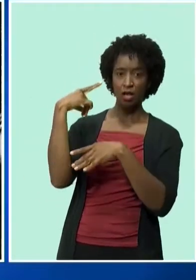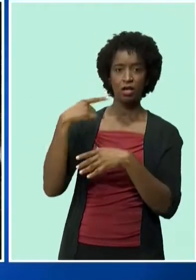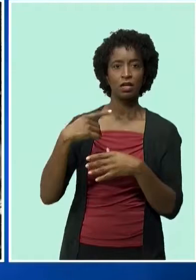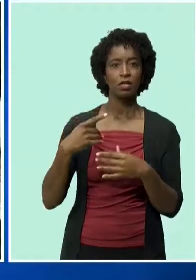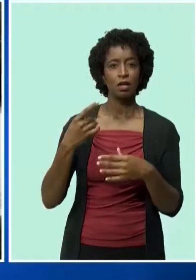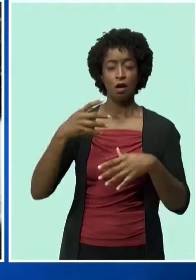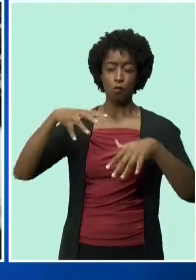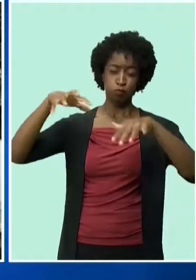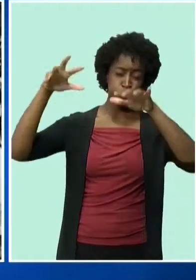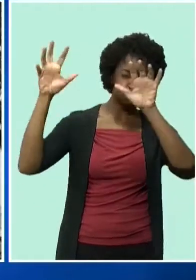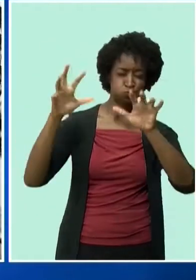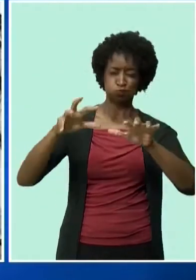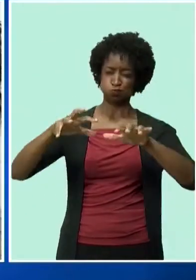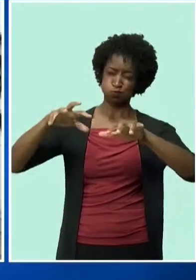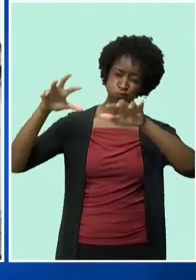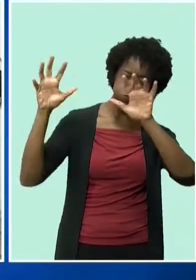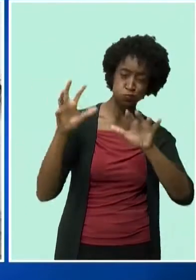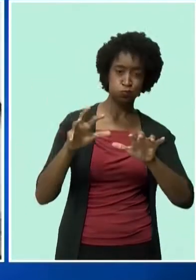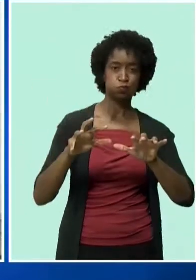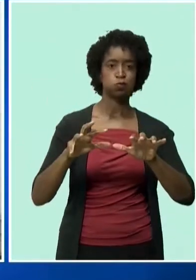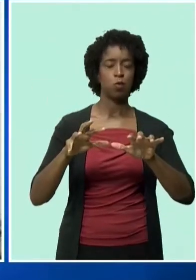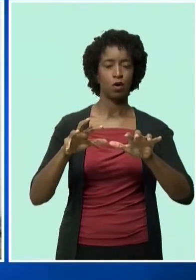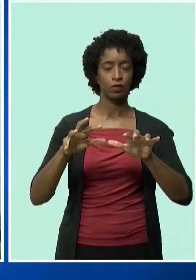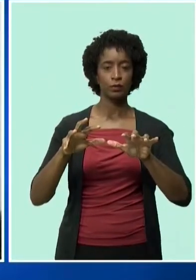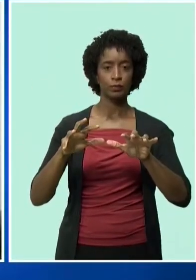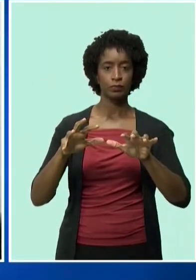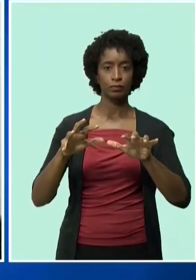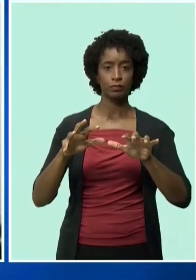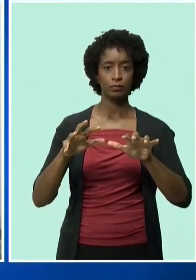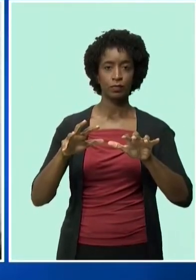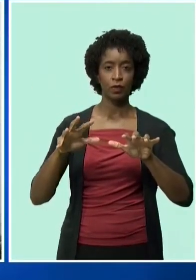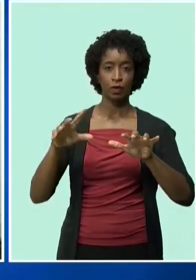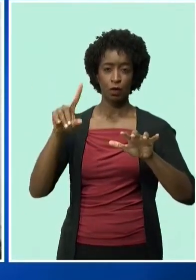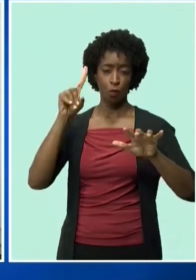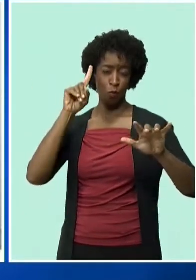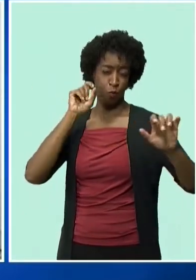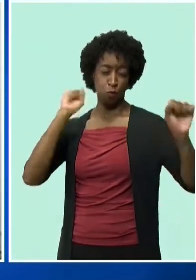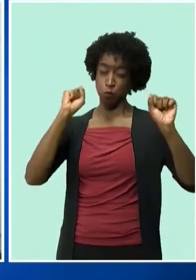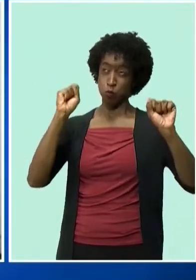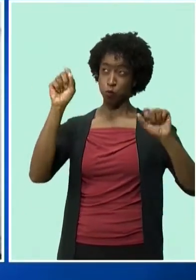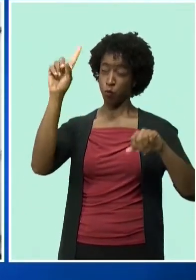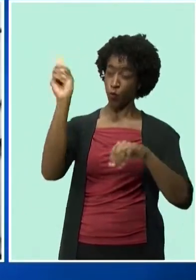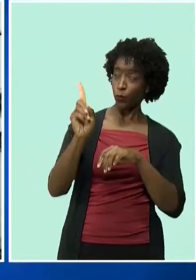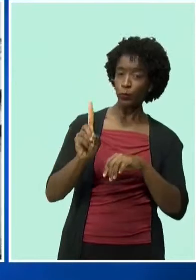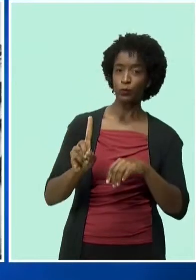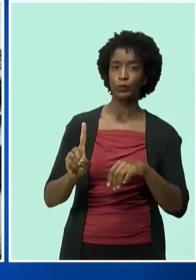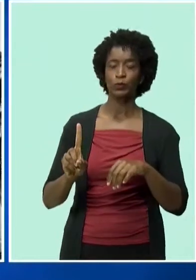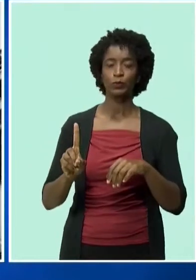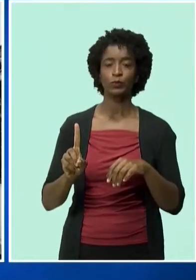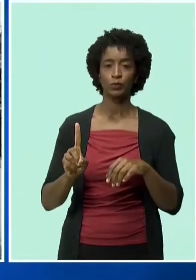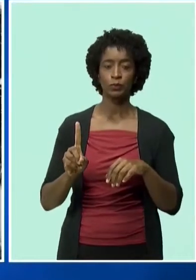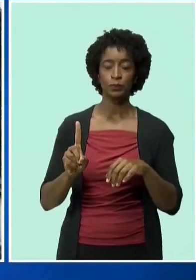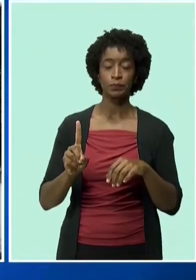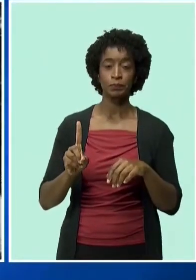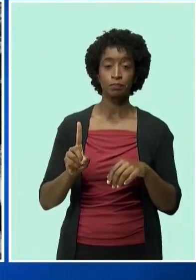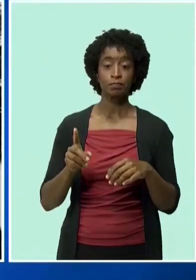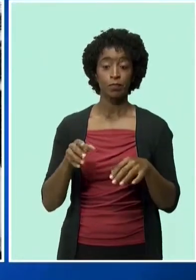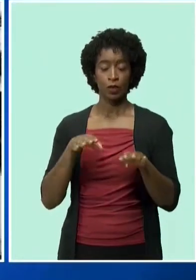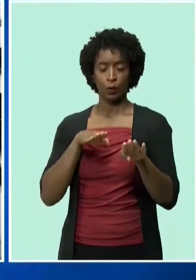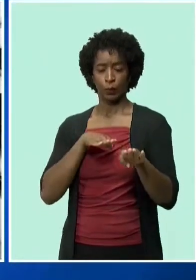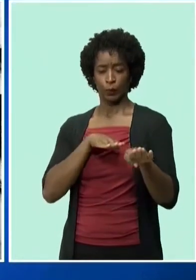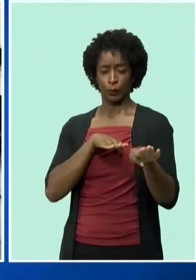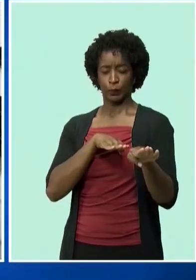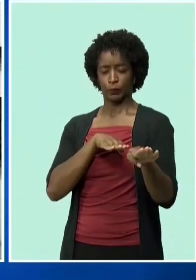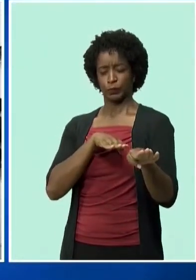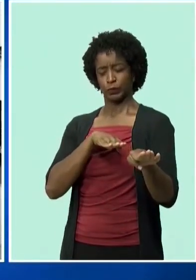dumped heavy showers on the area and bombarded it with thunder and lightning. The inclement weather caused forced delays as rush